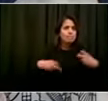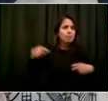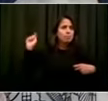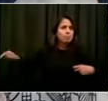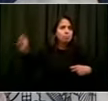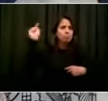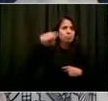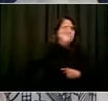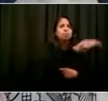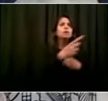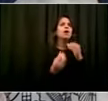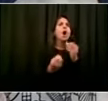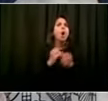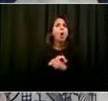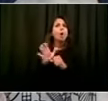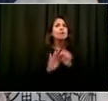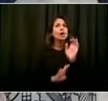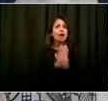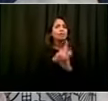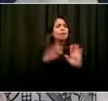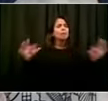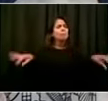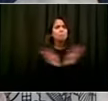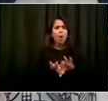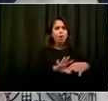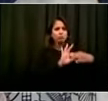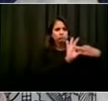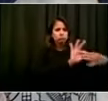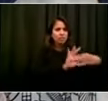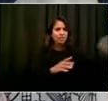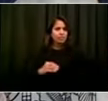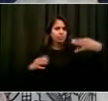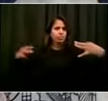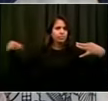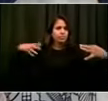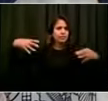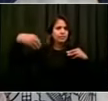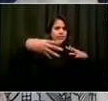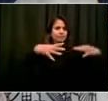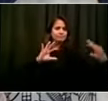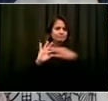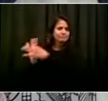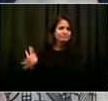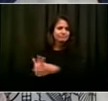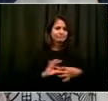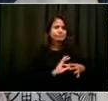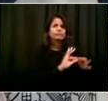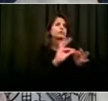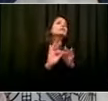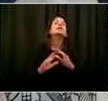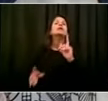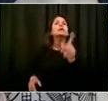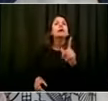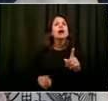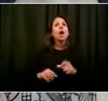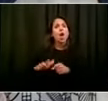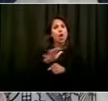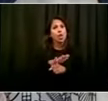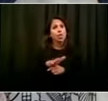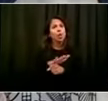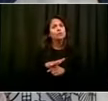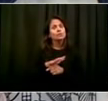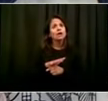to, localities and the state to determine what's right for them. But what is not even a question anymore